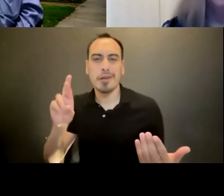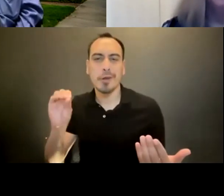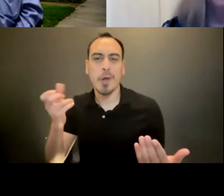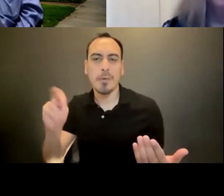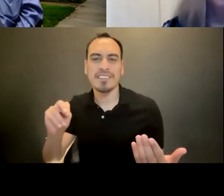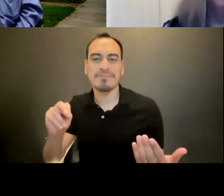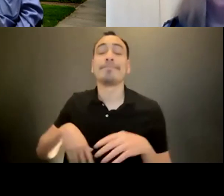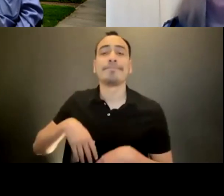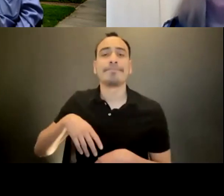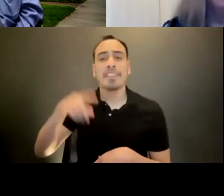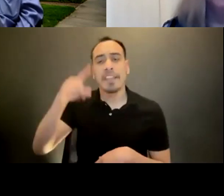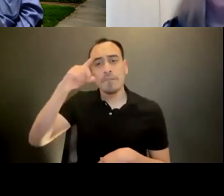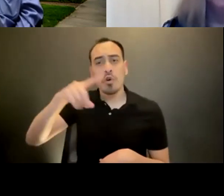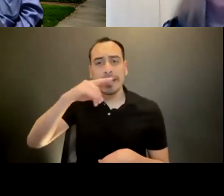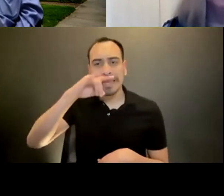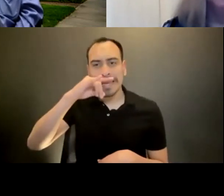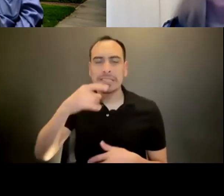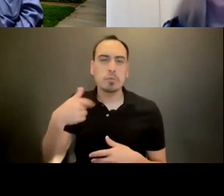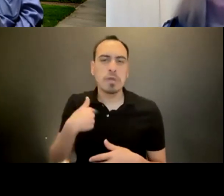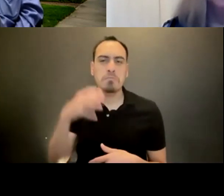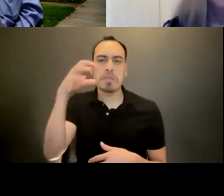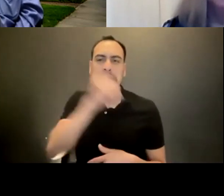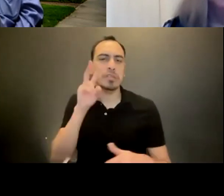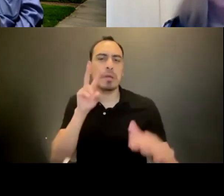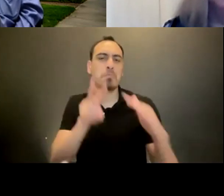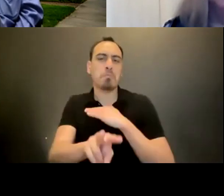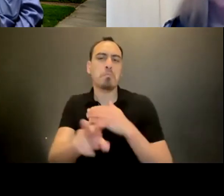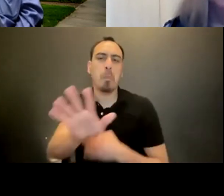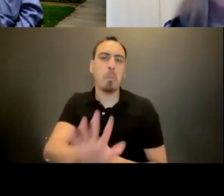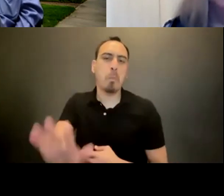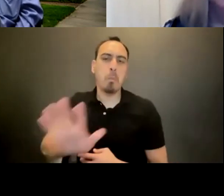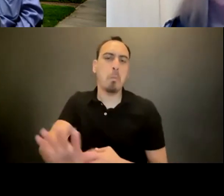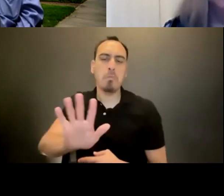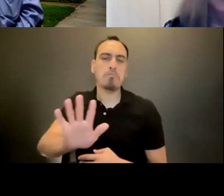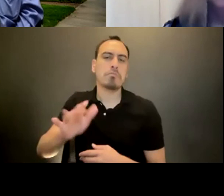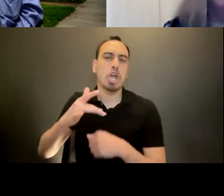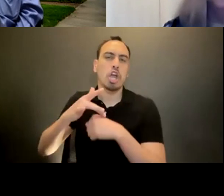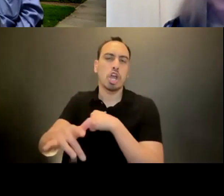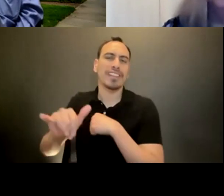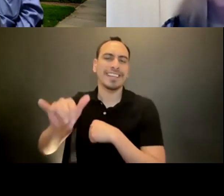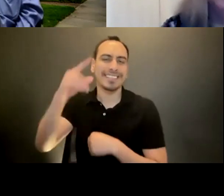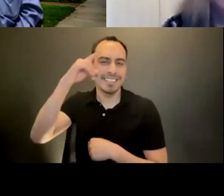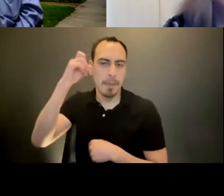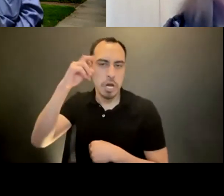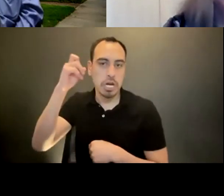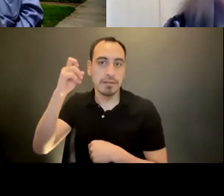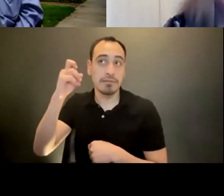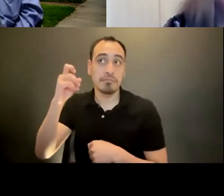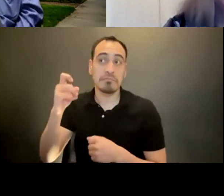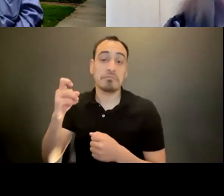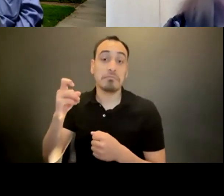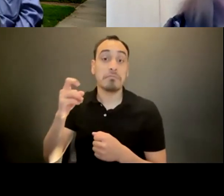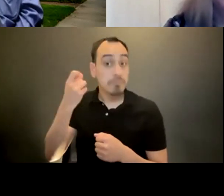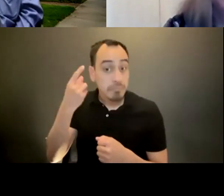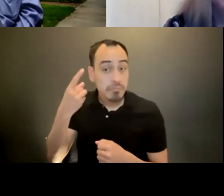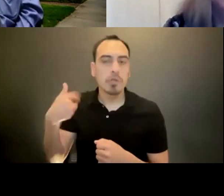let's just estimate that it's going to be sometime in early summer before all the data are out and the